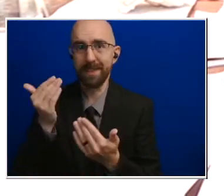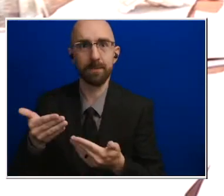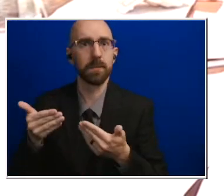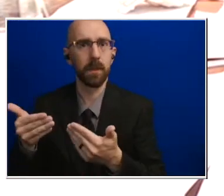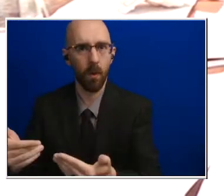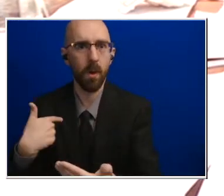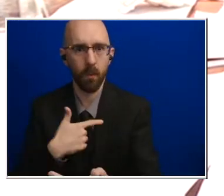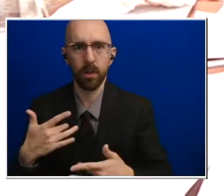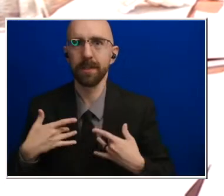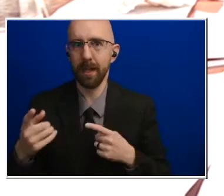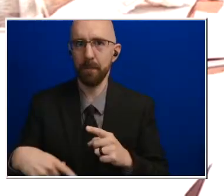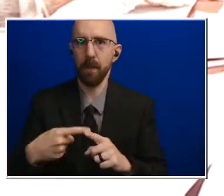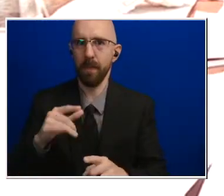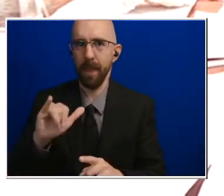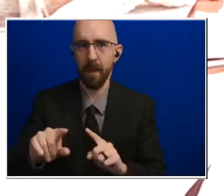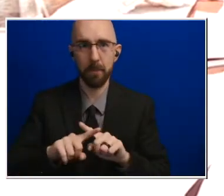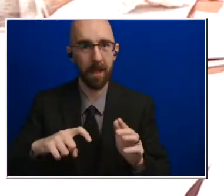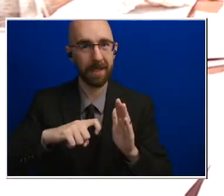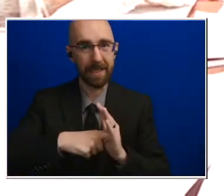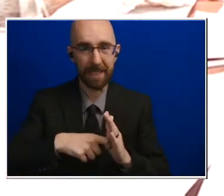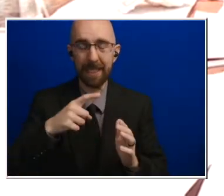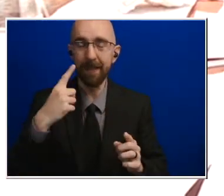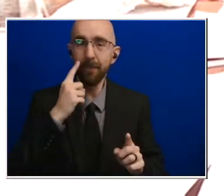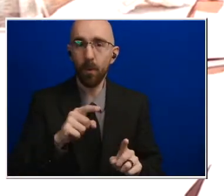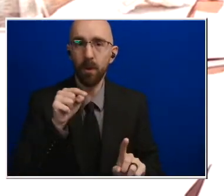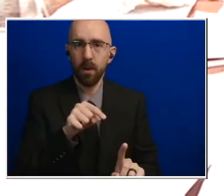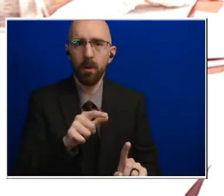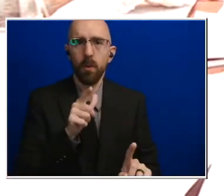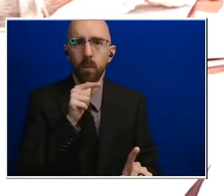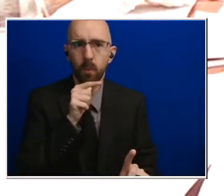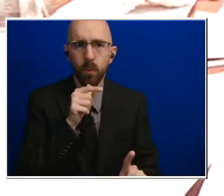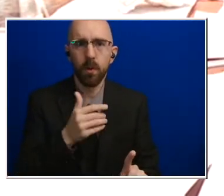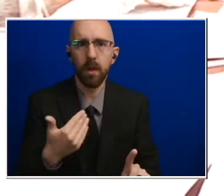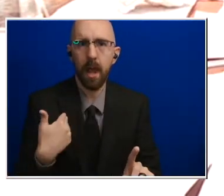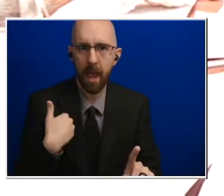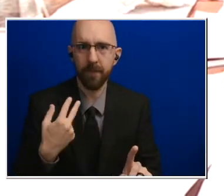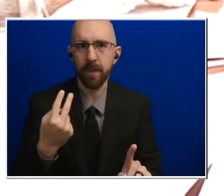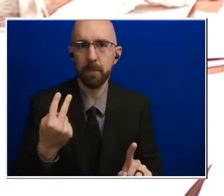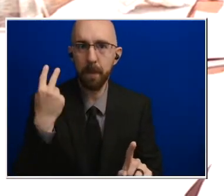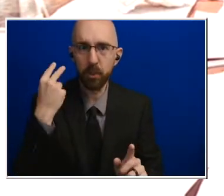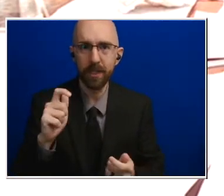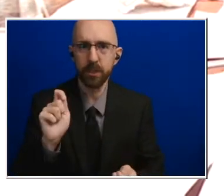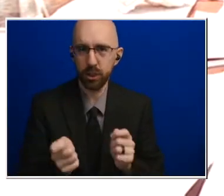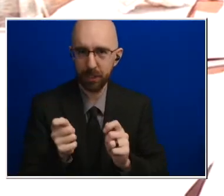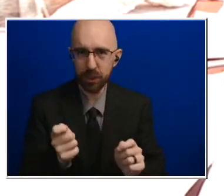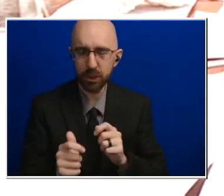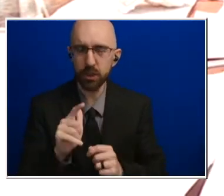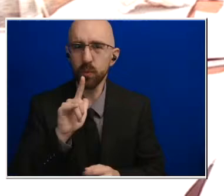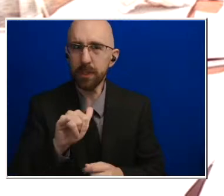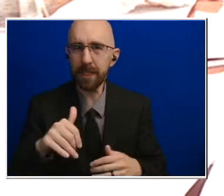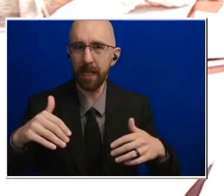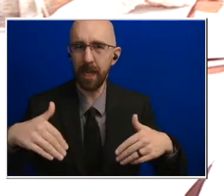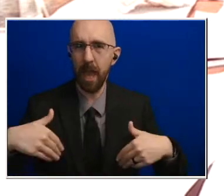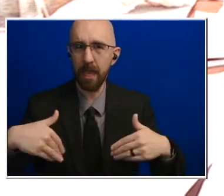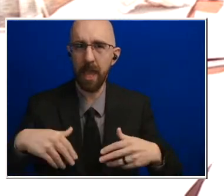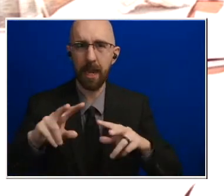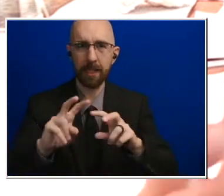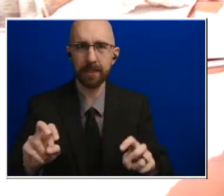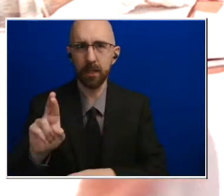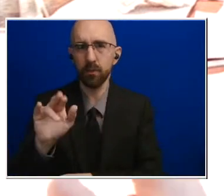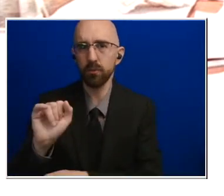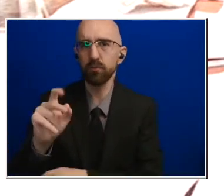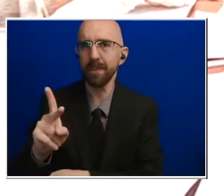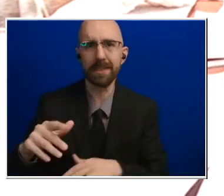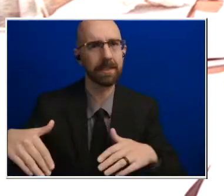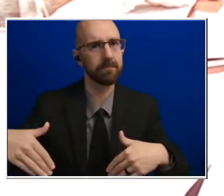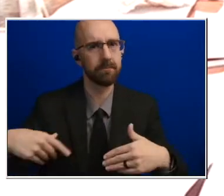now is this test is for people who have memory changes and really not yet to assess risk for people